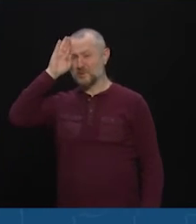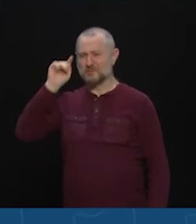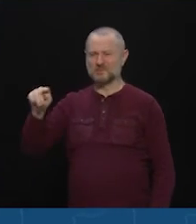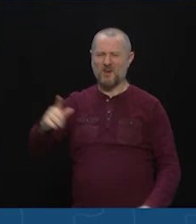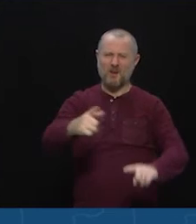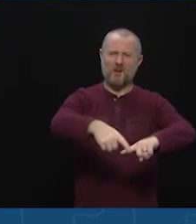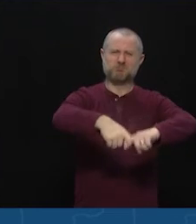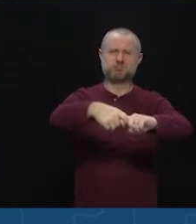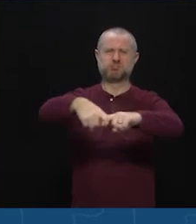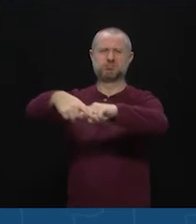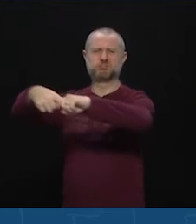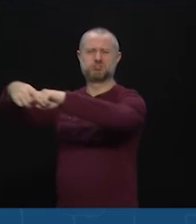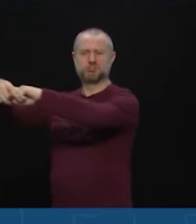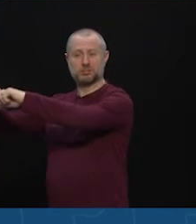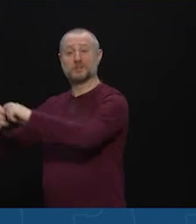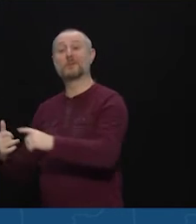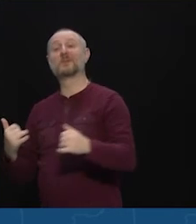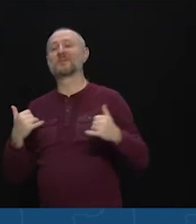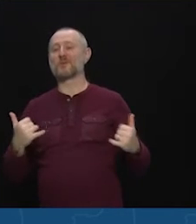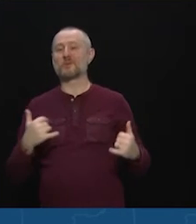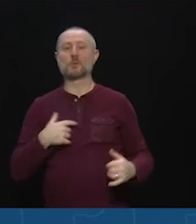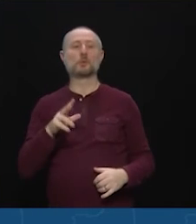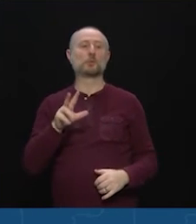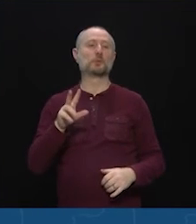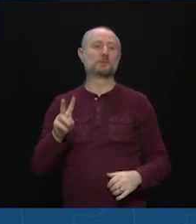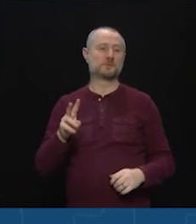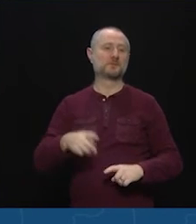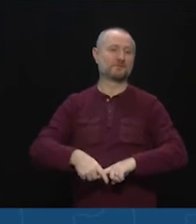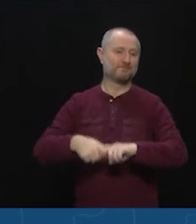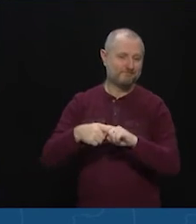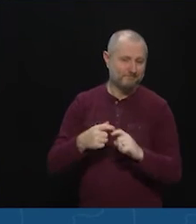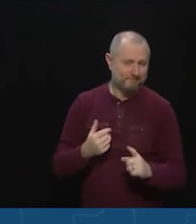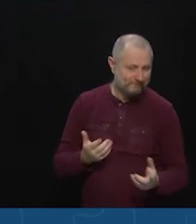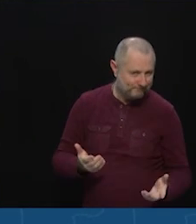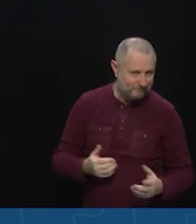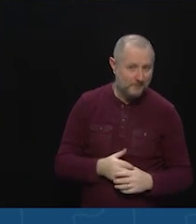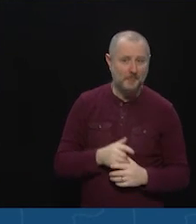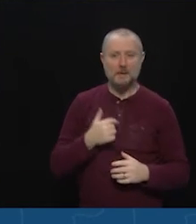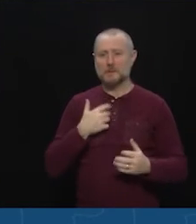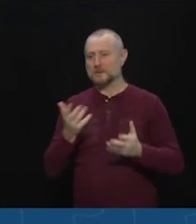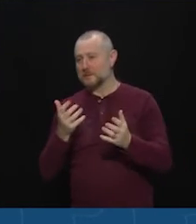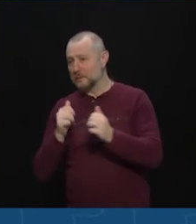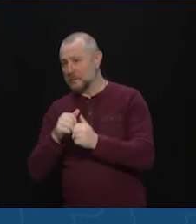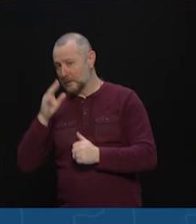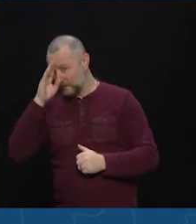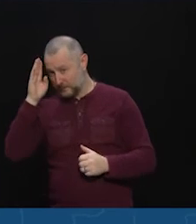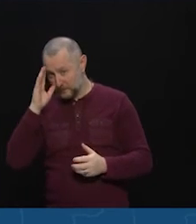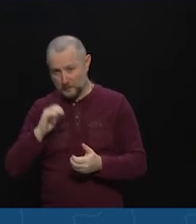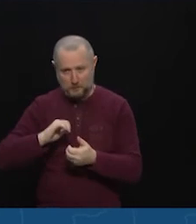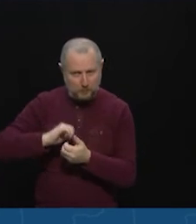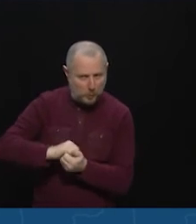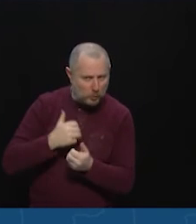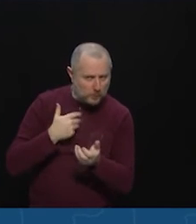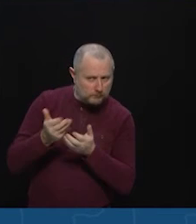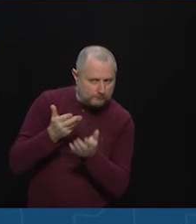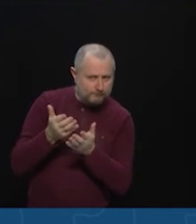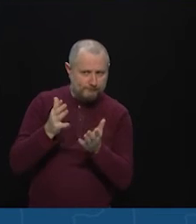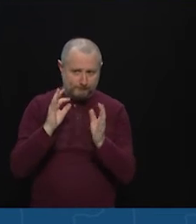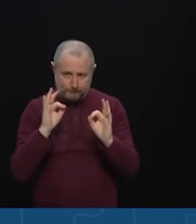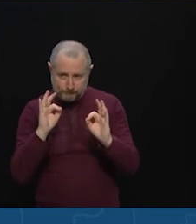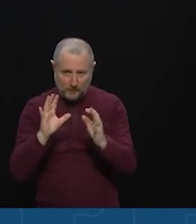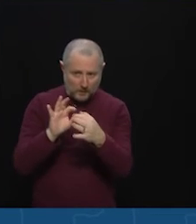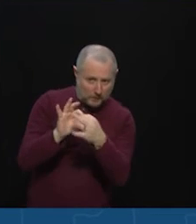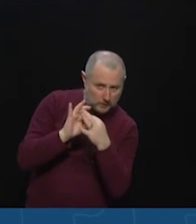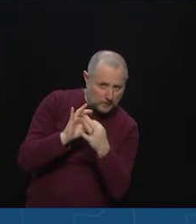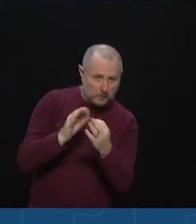today, we're down to 32. So working with our hospitals are our partners. They're our allies in this. Helping them have